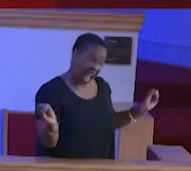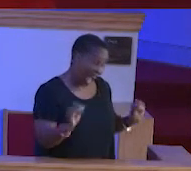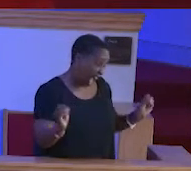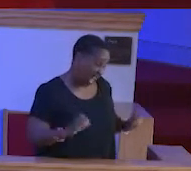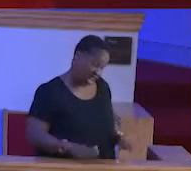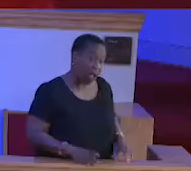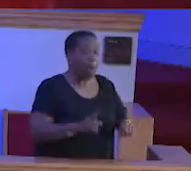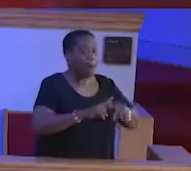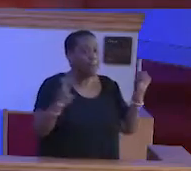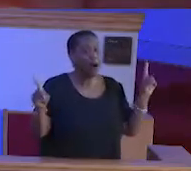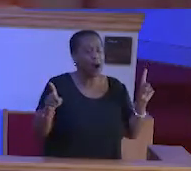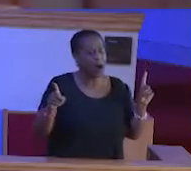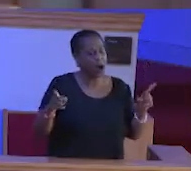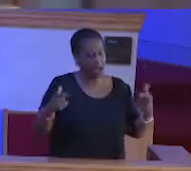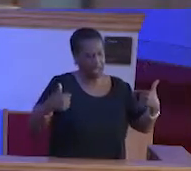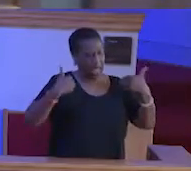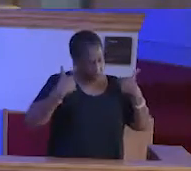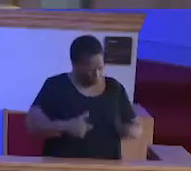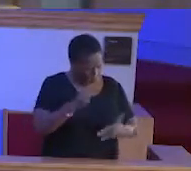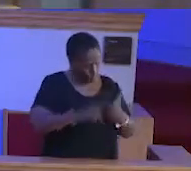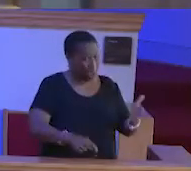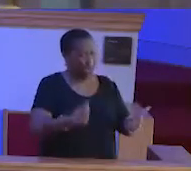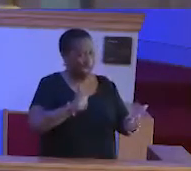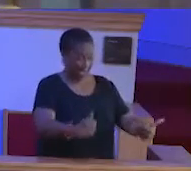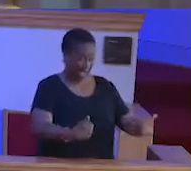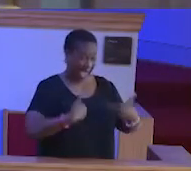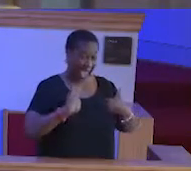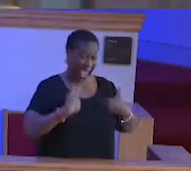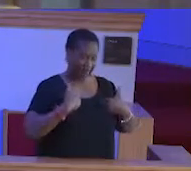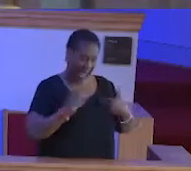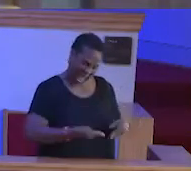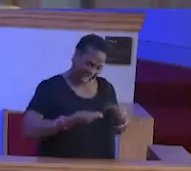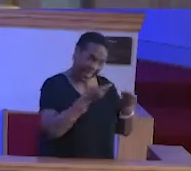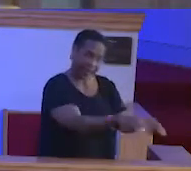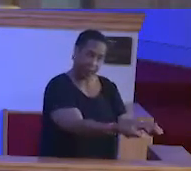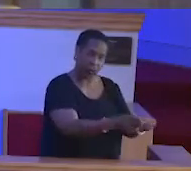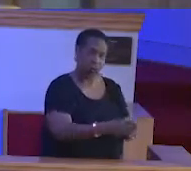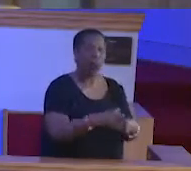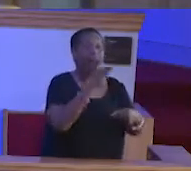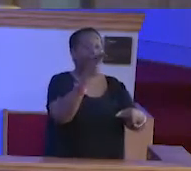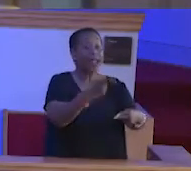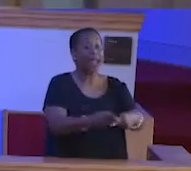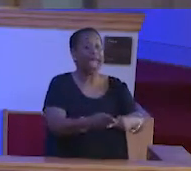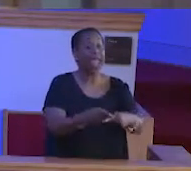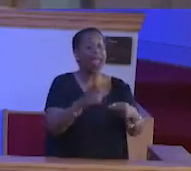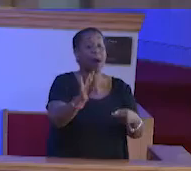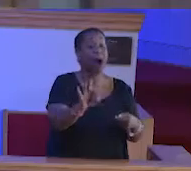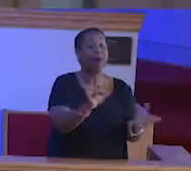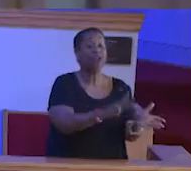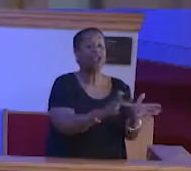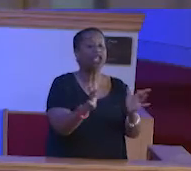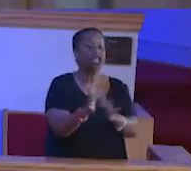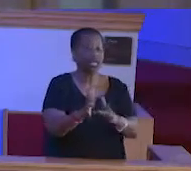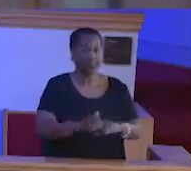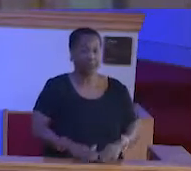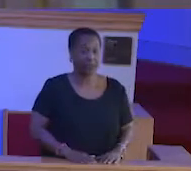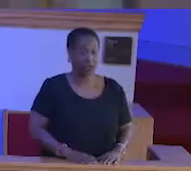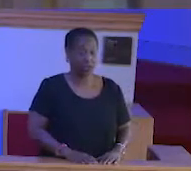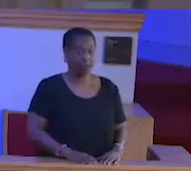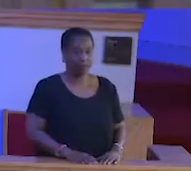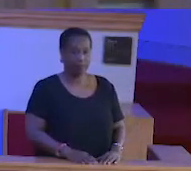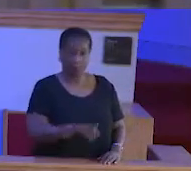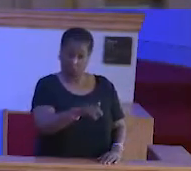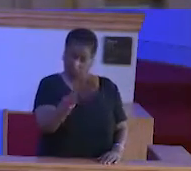none, but such as I have, I give unto you in the name of Jesus. You